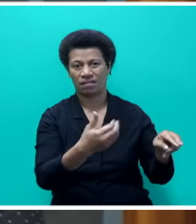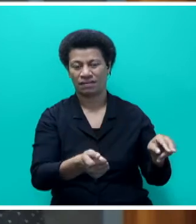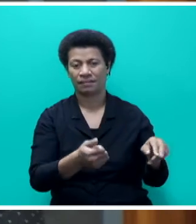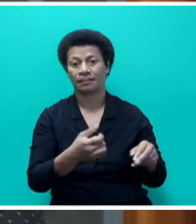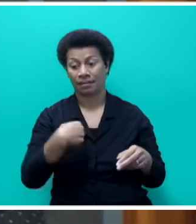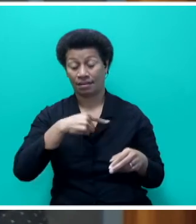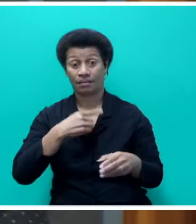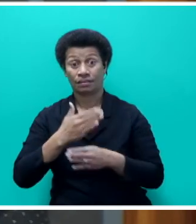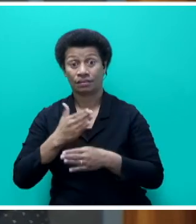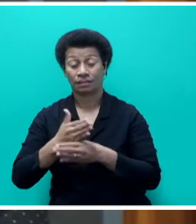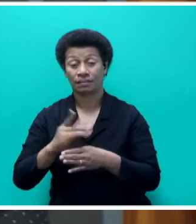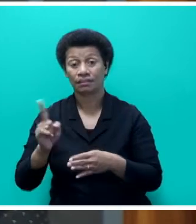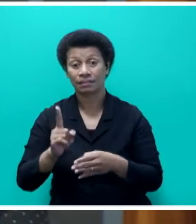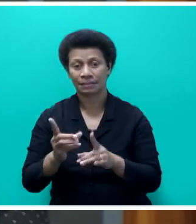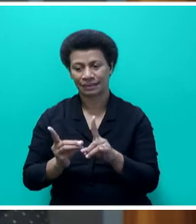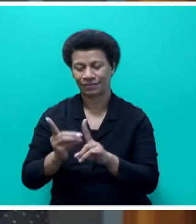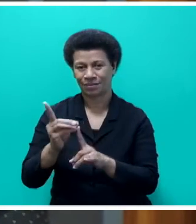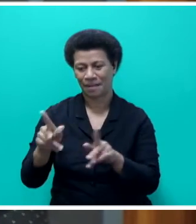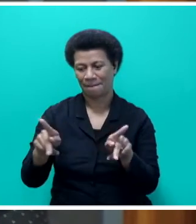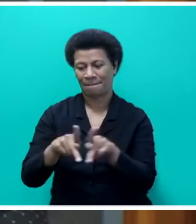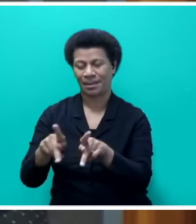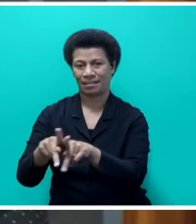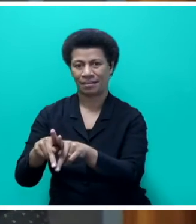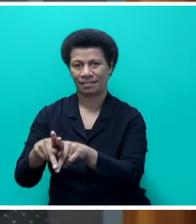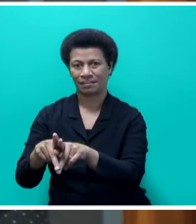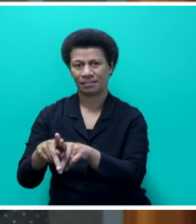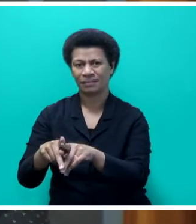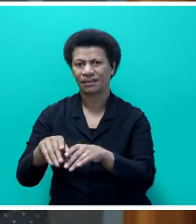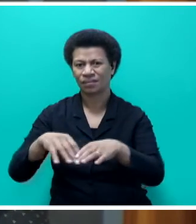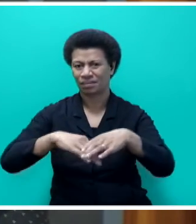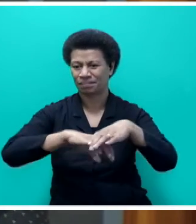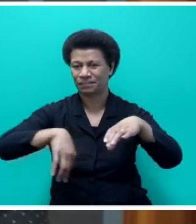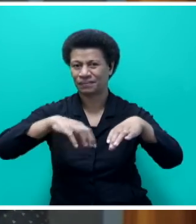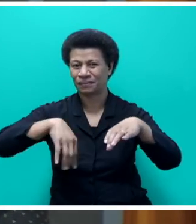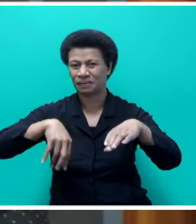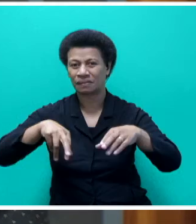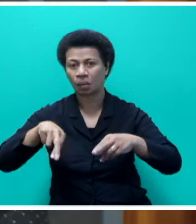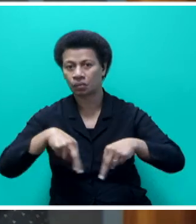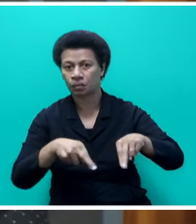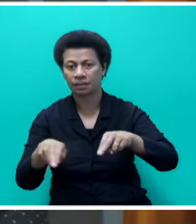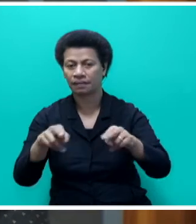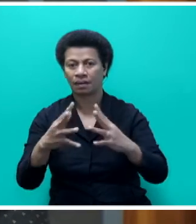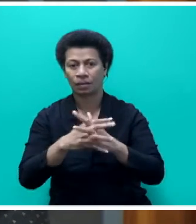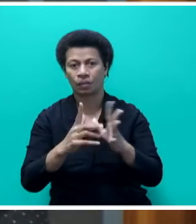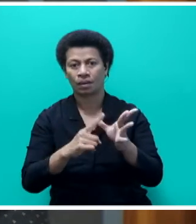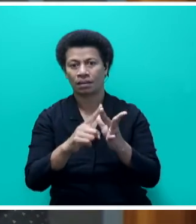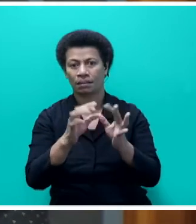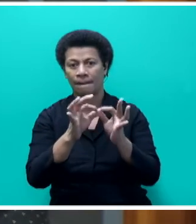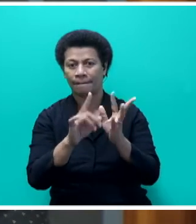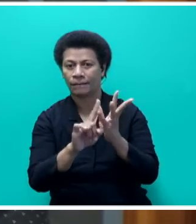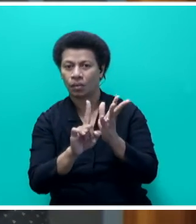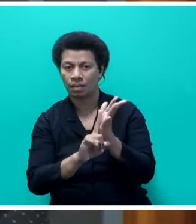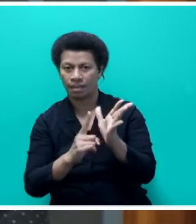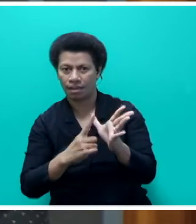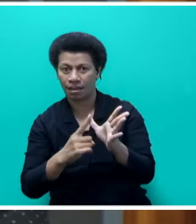Speaker, identifying development partners in the dredging of the Waimbula River to mitigate any future risks of flooding the